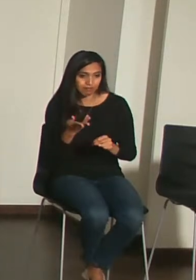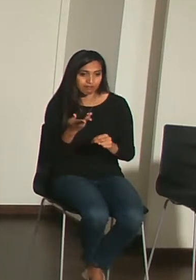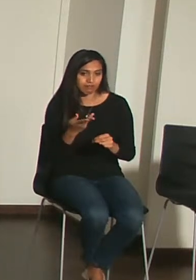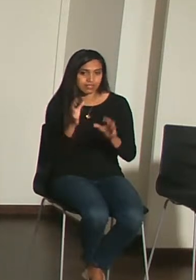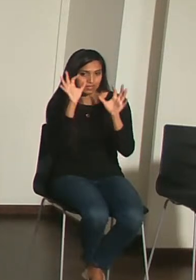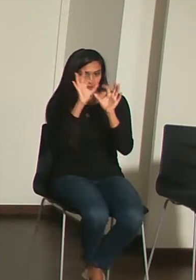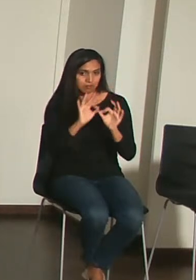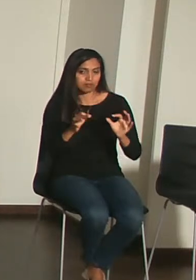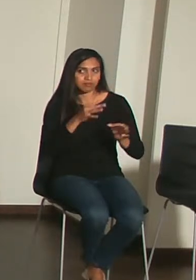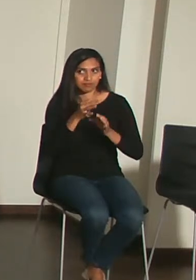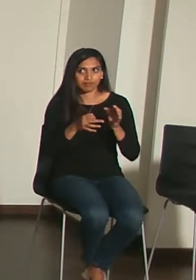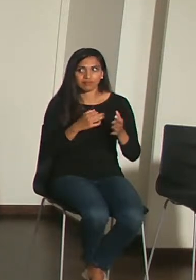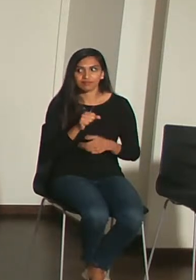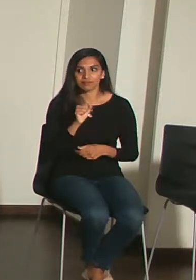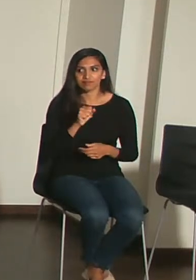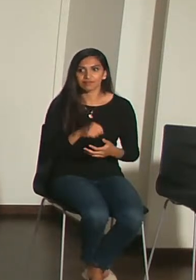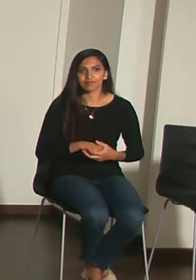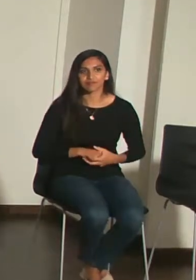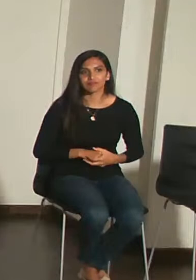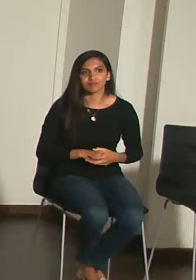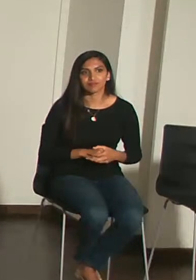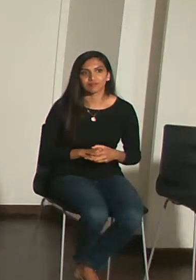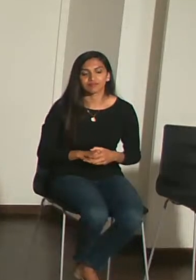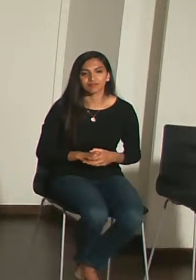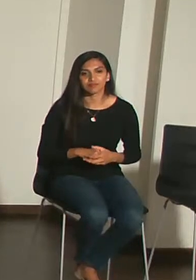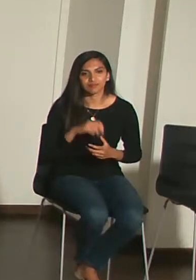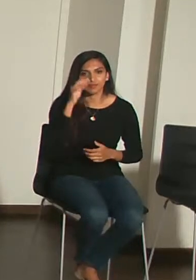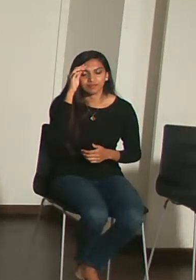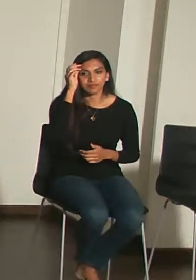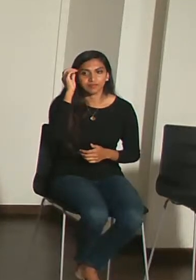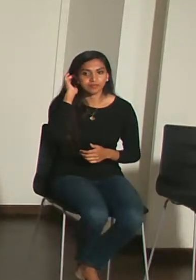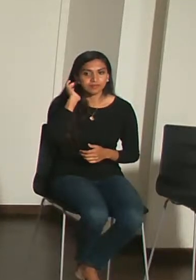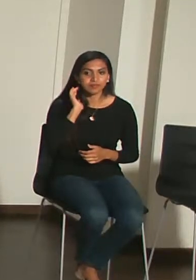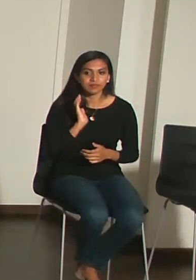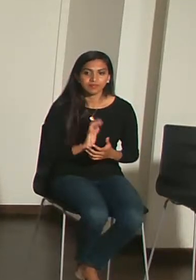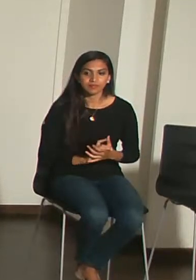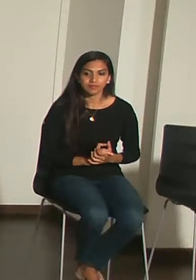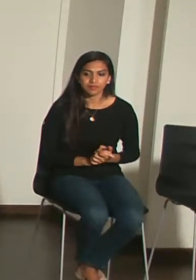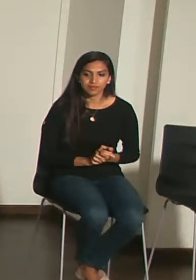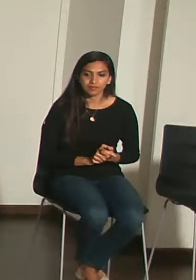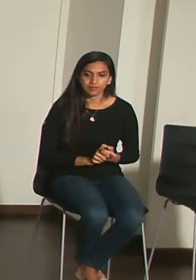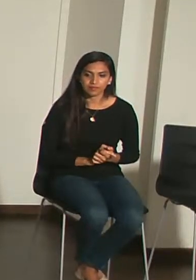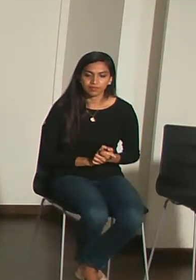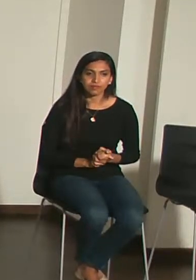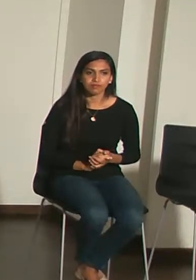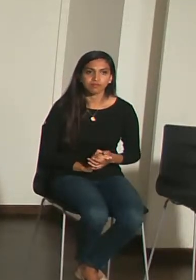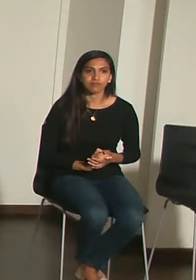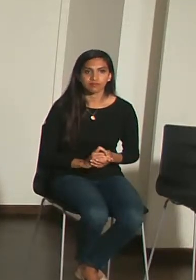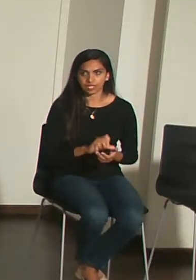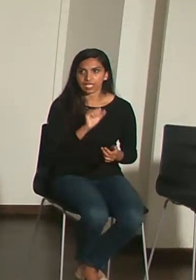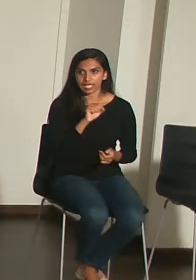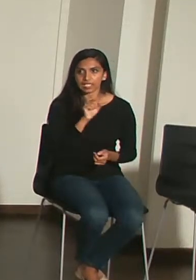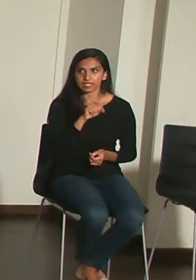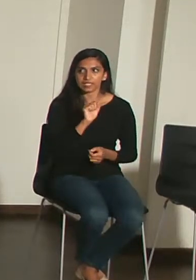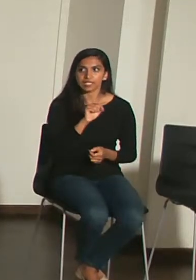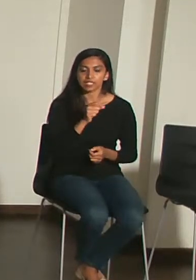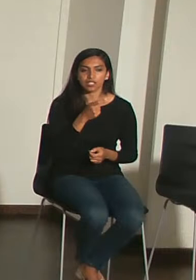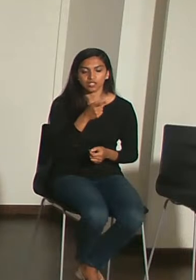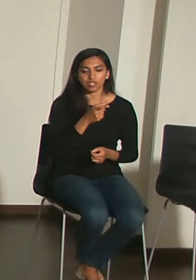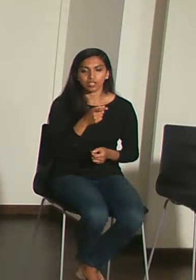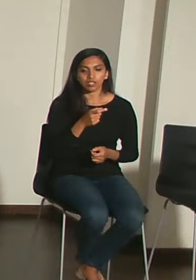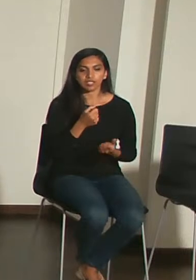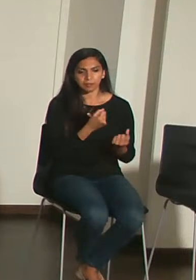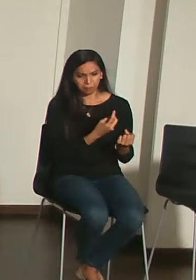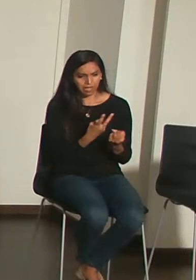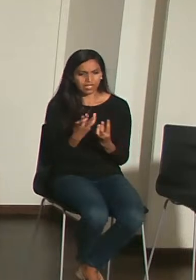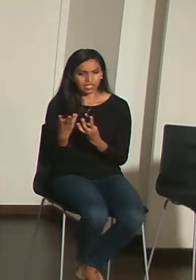So really, it's okay. Yeah, no, I agree. I mean, there are these walkthrough. There are different ways